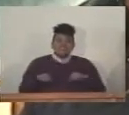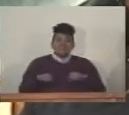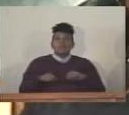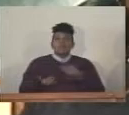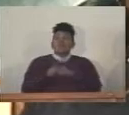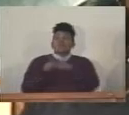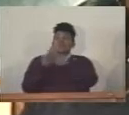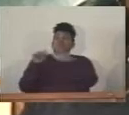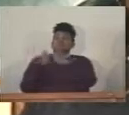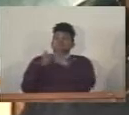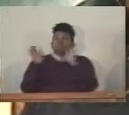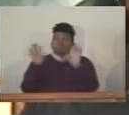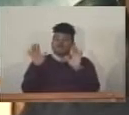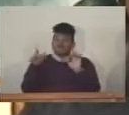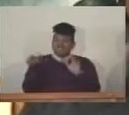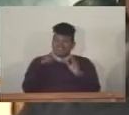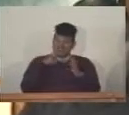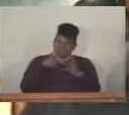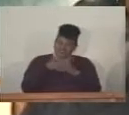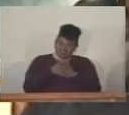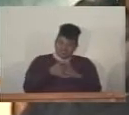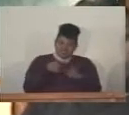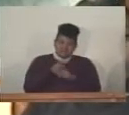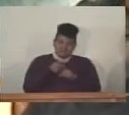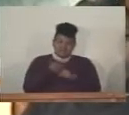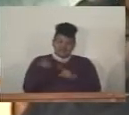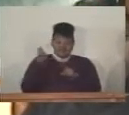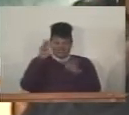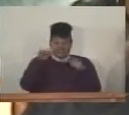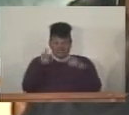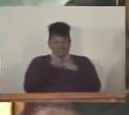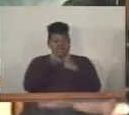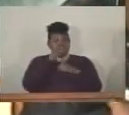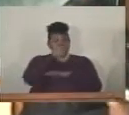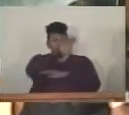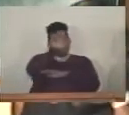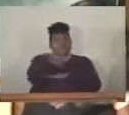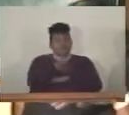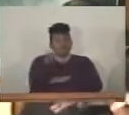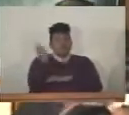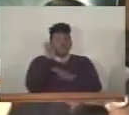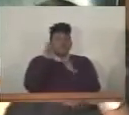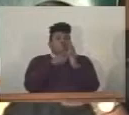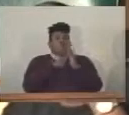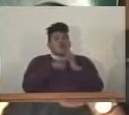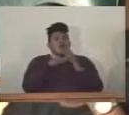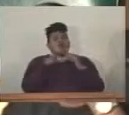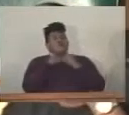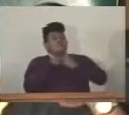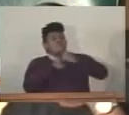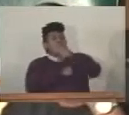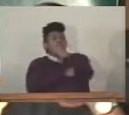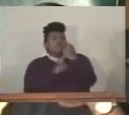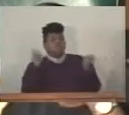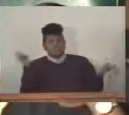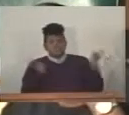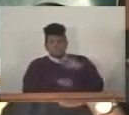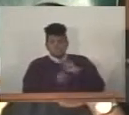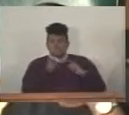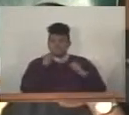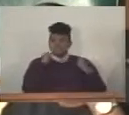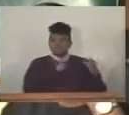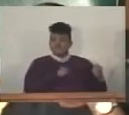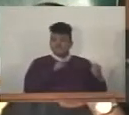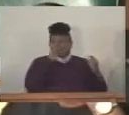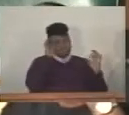if we do not make serious inroads into the fight against crime and the timely delivery of justice, as the two